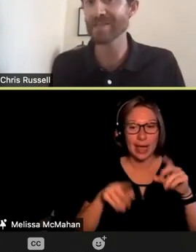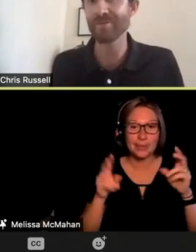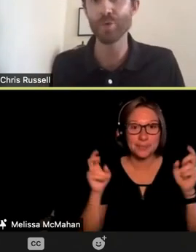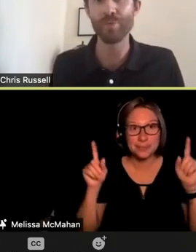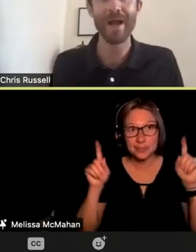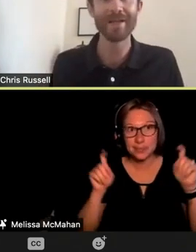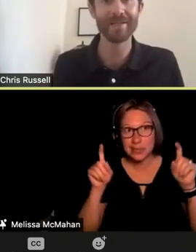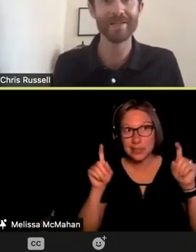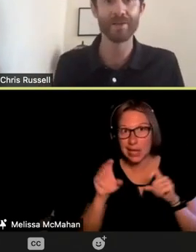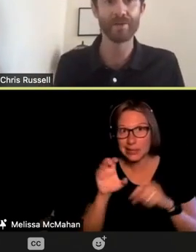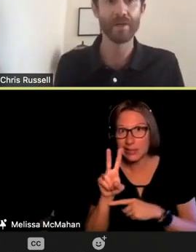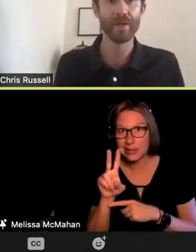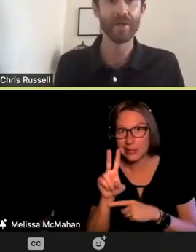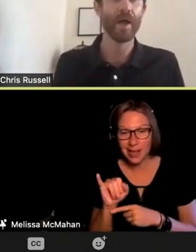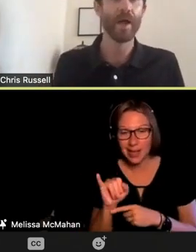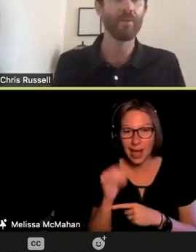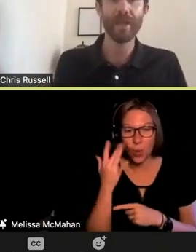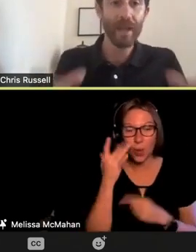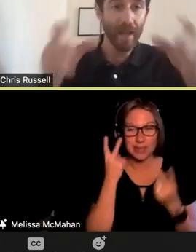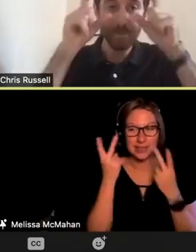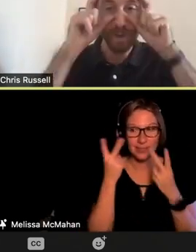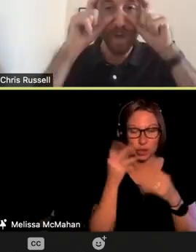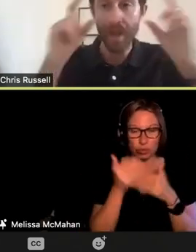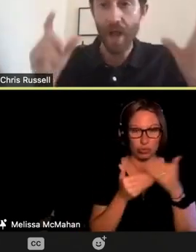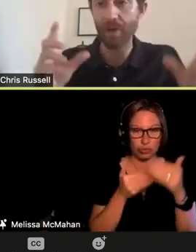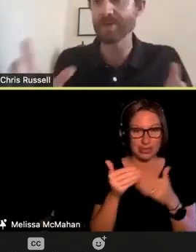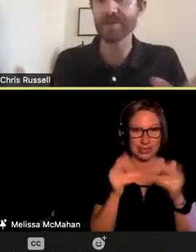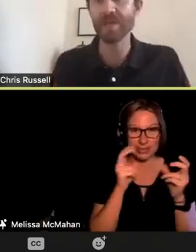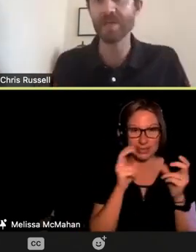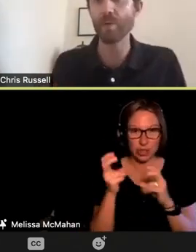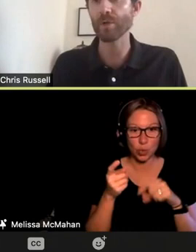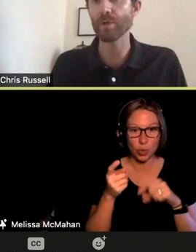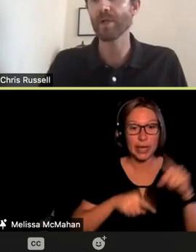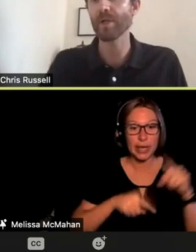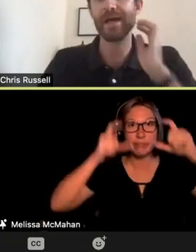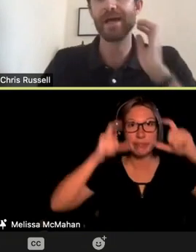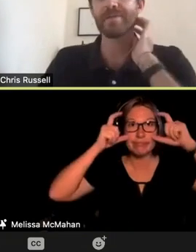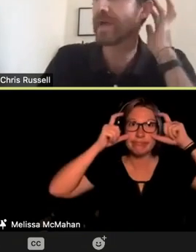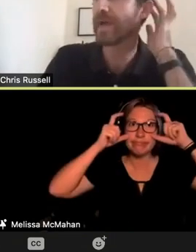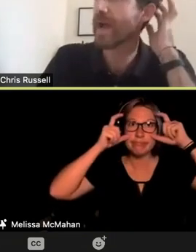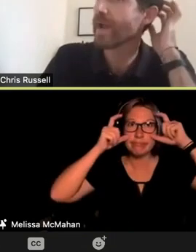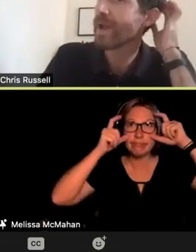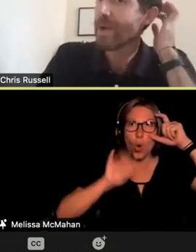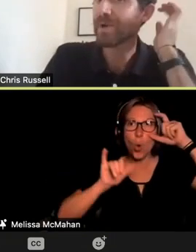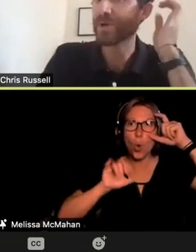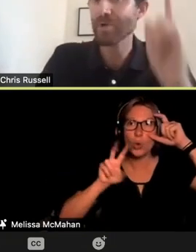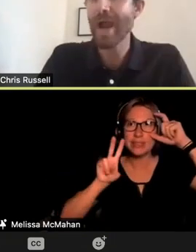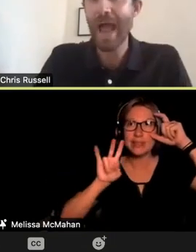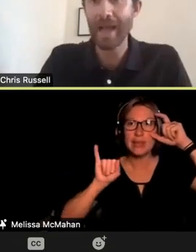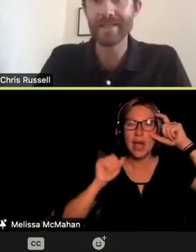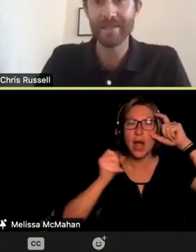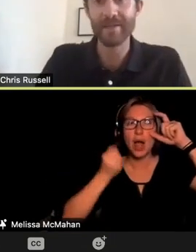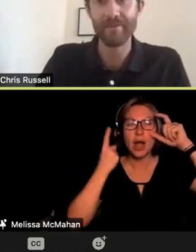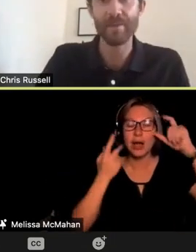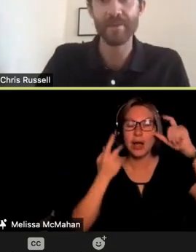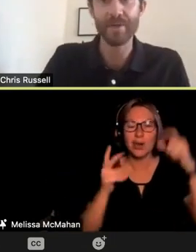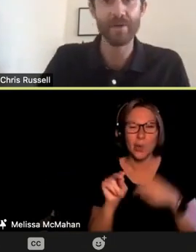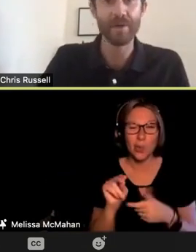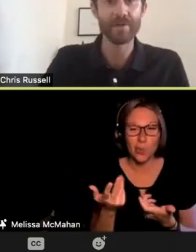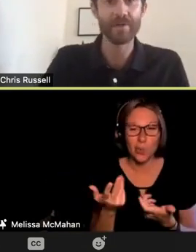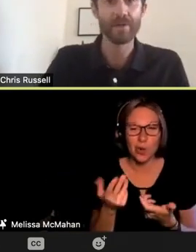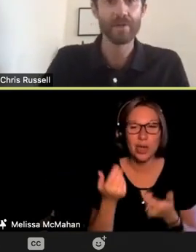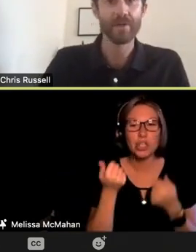because CVI is a visual processing issue. We can't like put on goggles and see what would it look like to have CVI. But try accessing